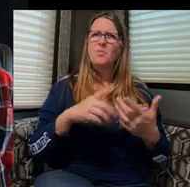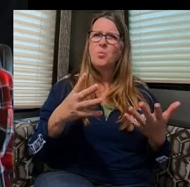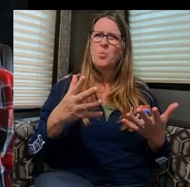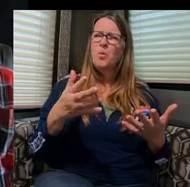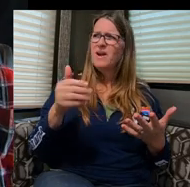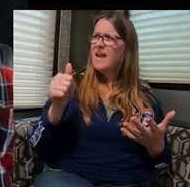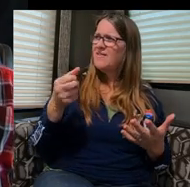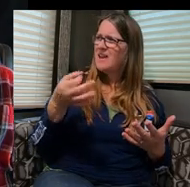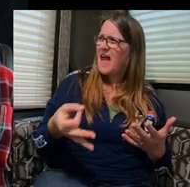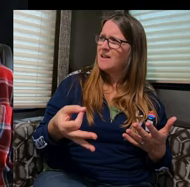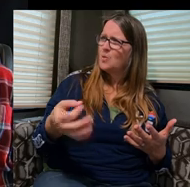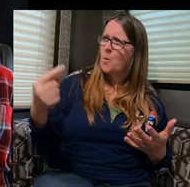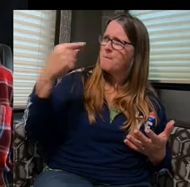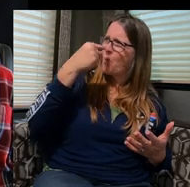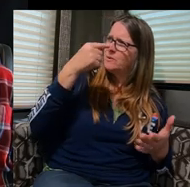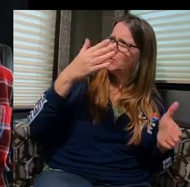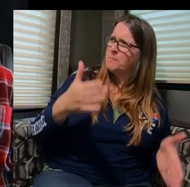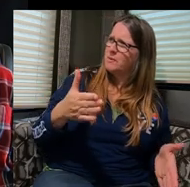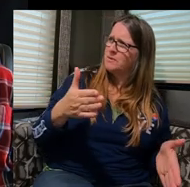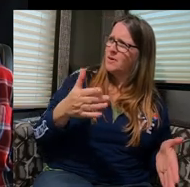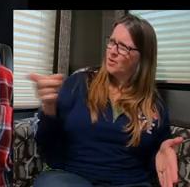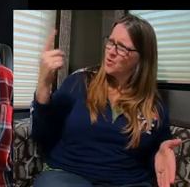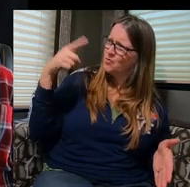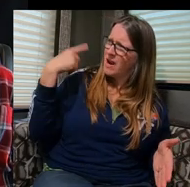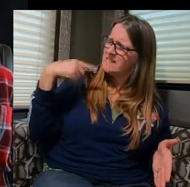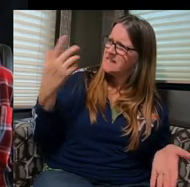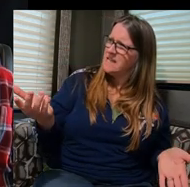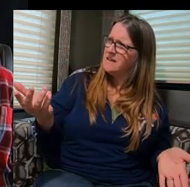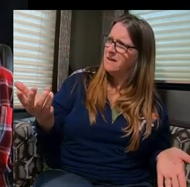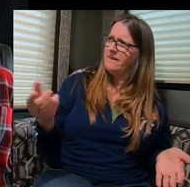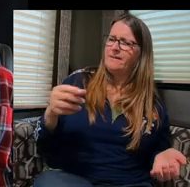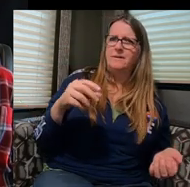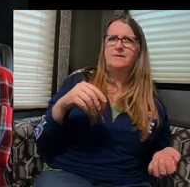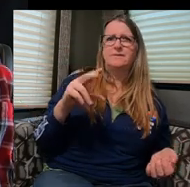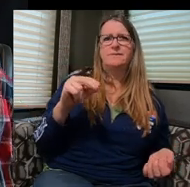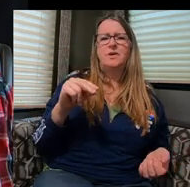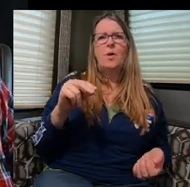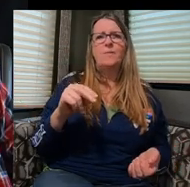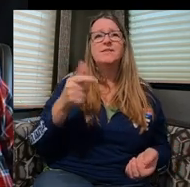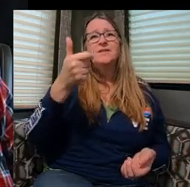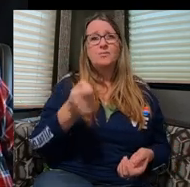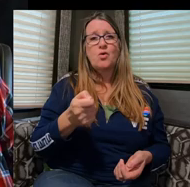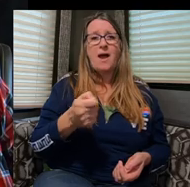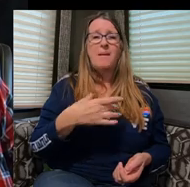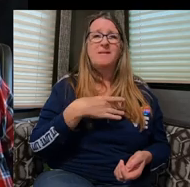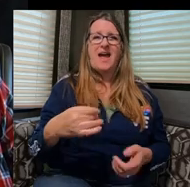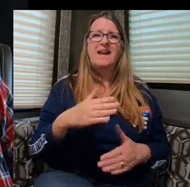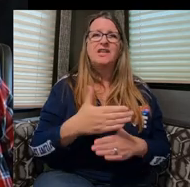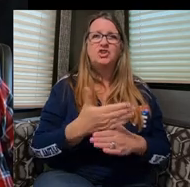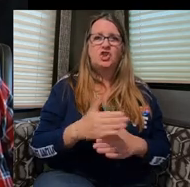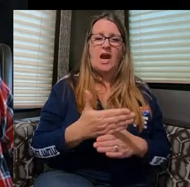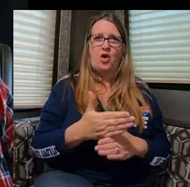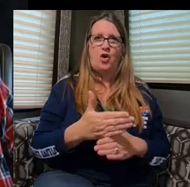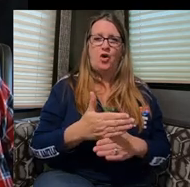What kind of an ass points to somebody on cue like that? Are you crazy? No.